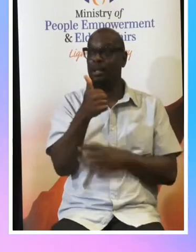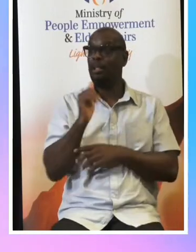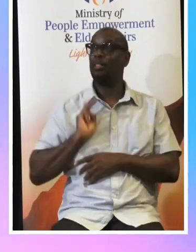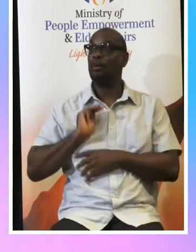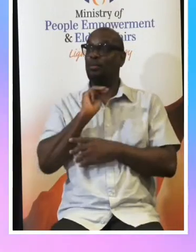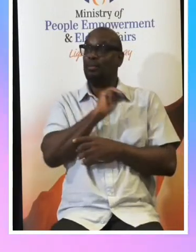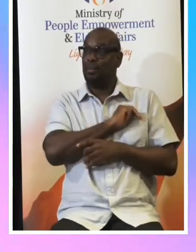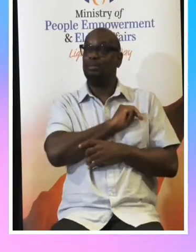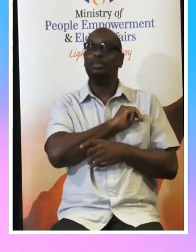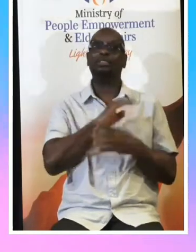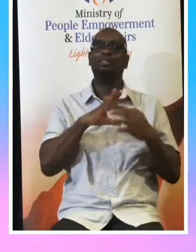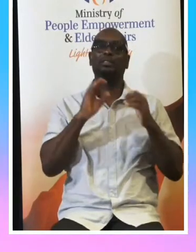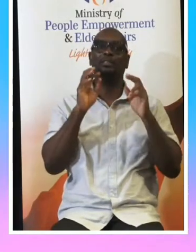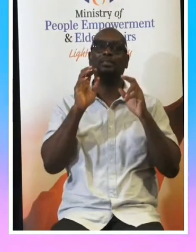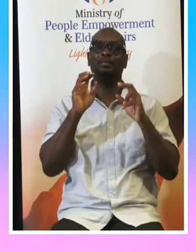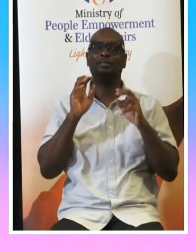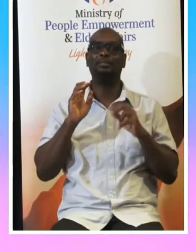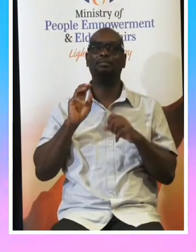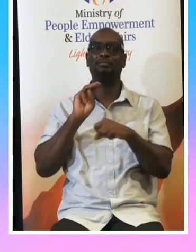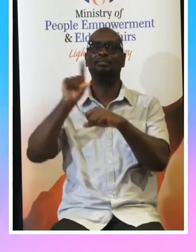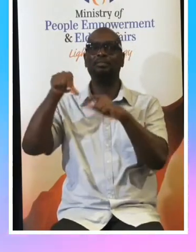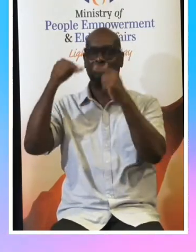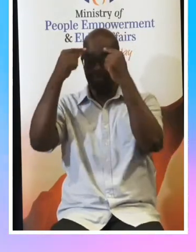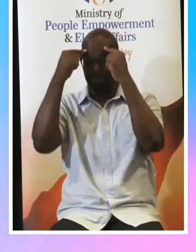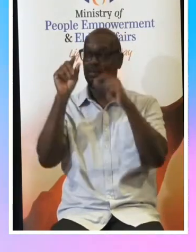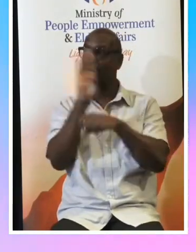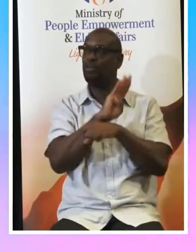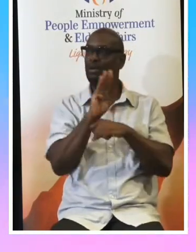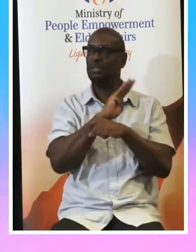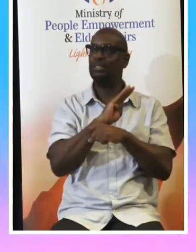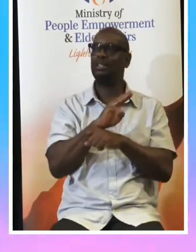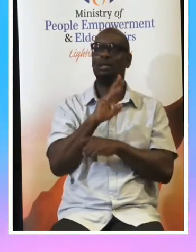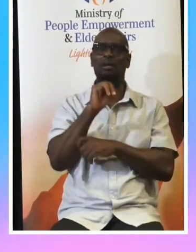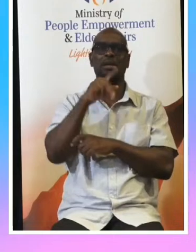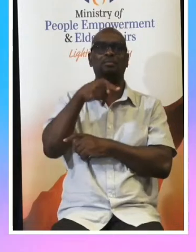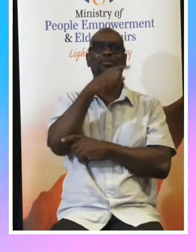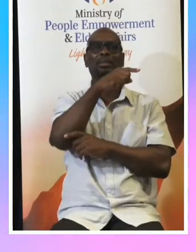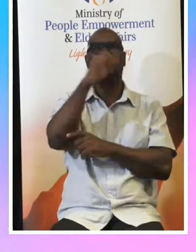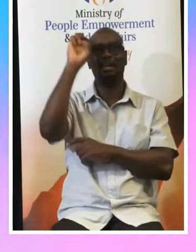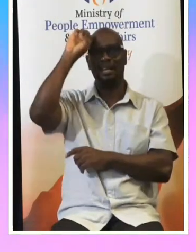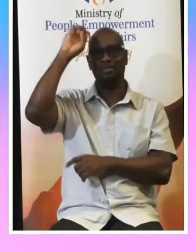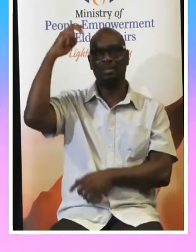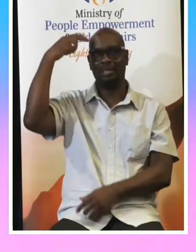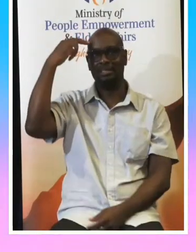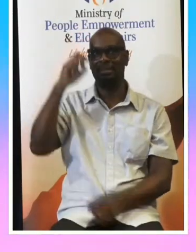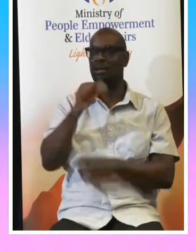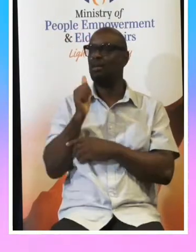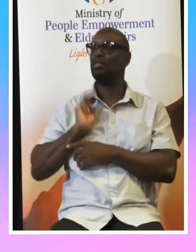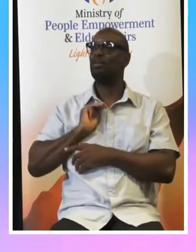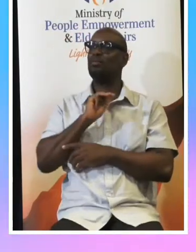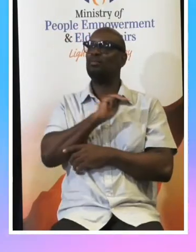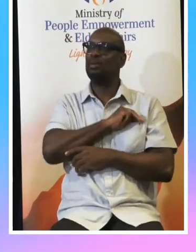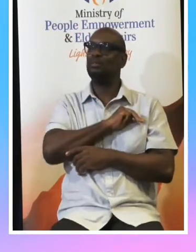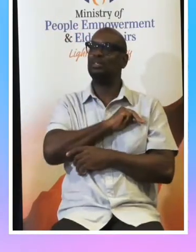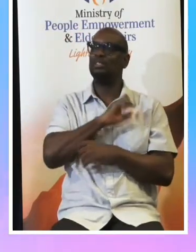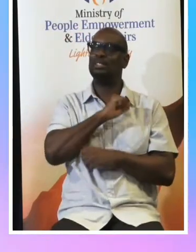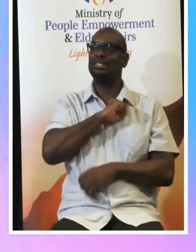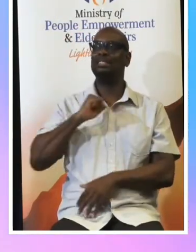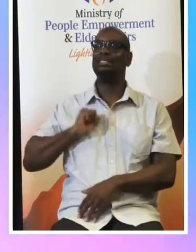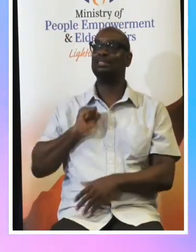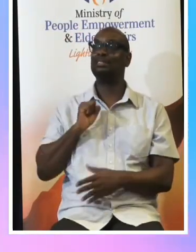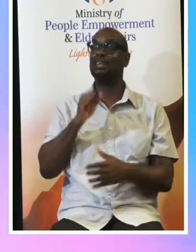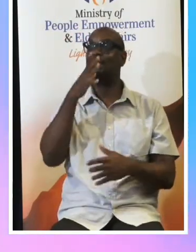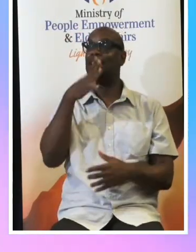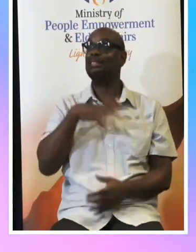Barbados, MP Edmund Hinkson, other members of the Lower House, ladies and gentlemen, good